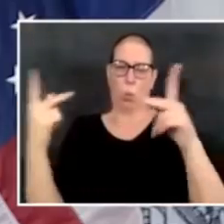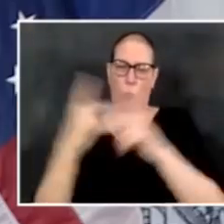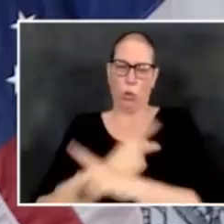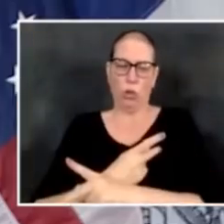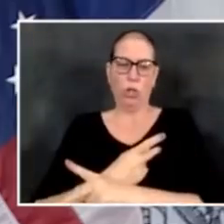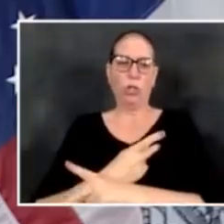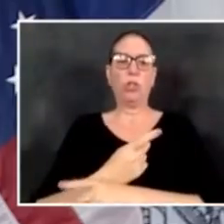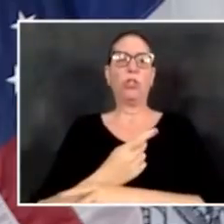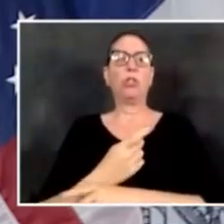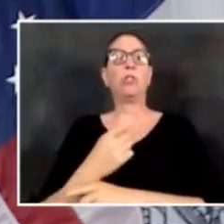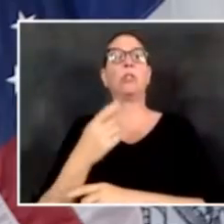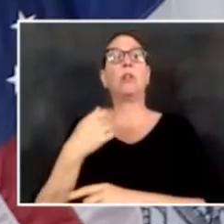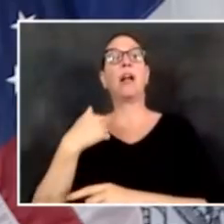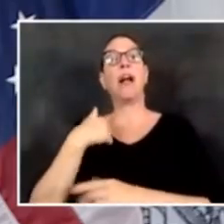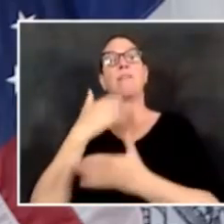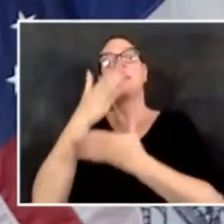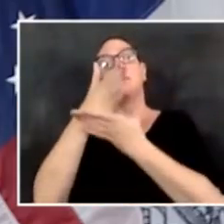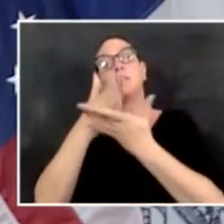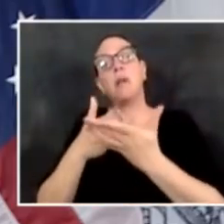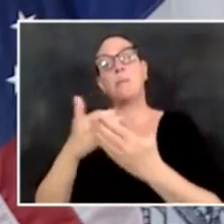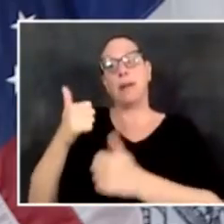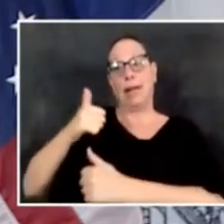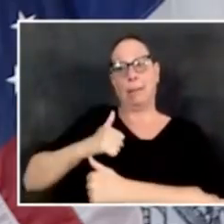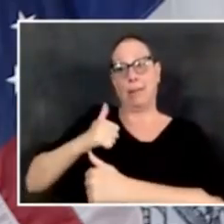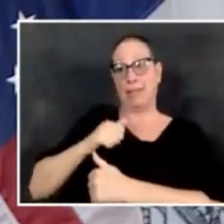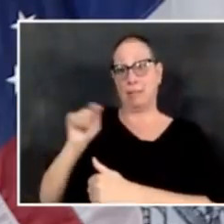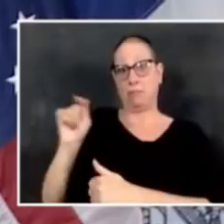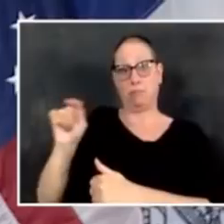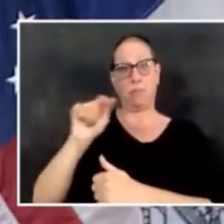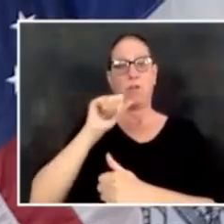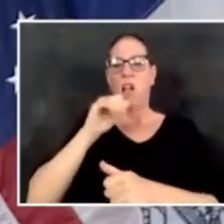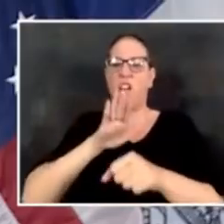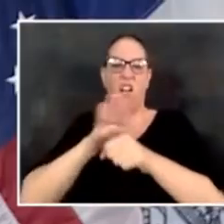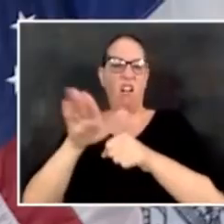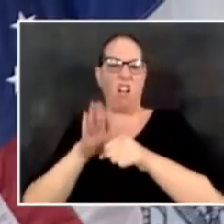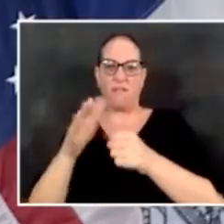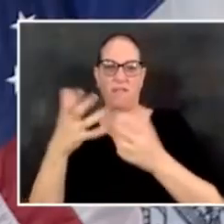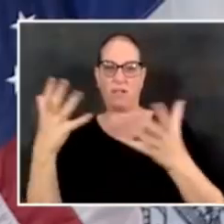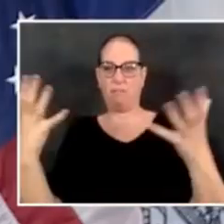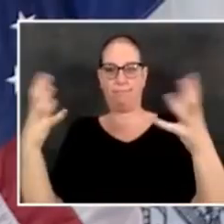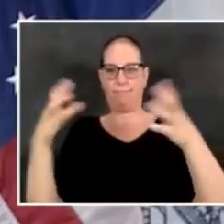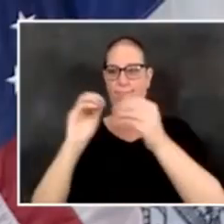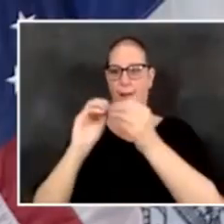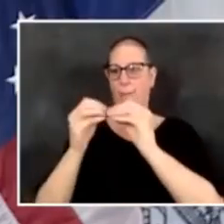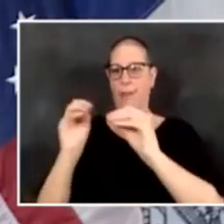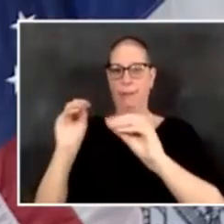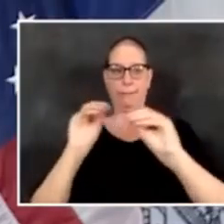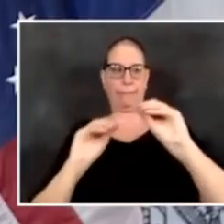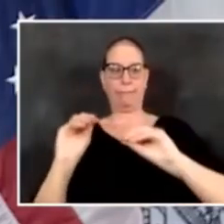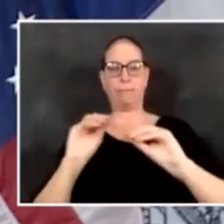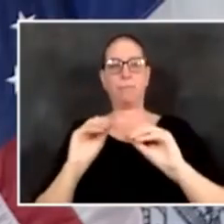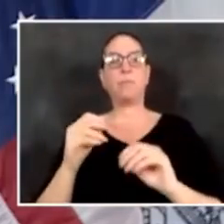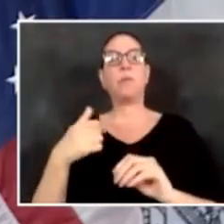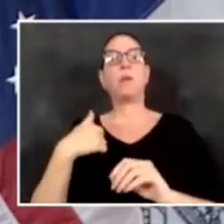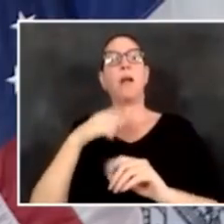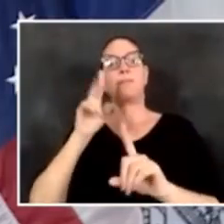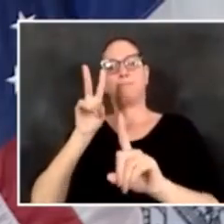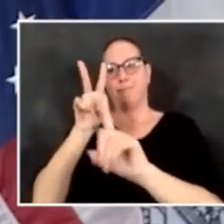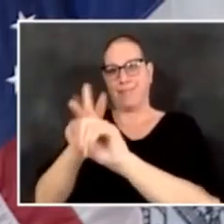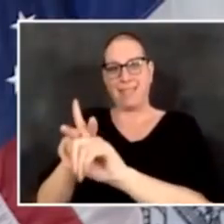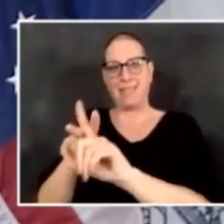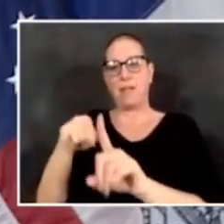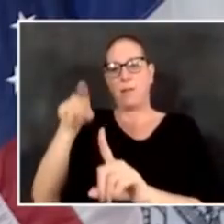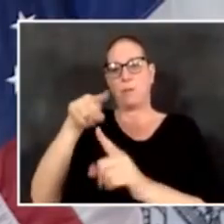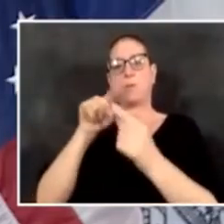a very healthy number. And they have been devoted to those public hospitals and doing important work. But in the meantime, we